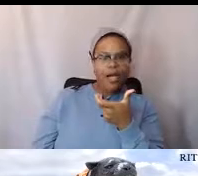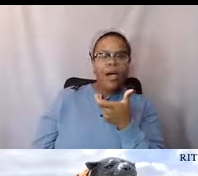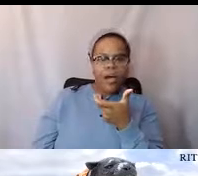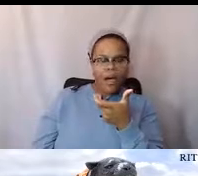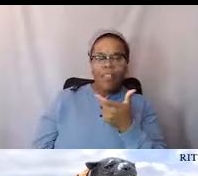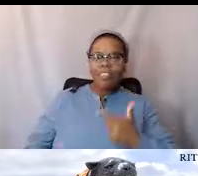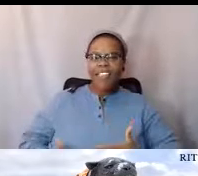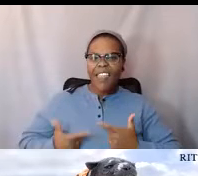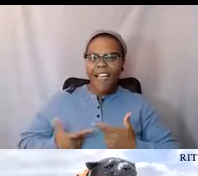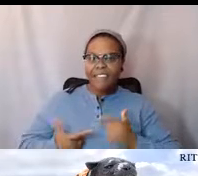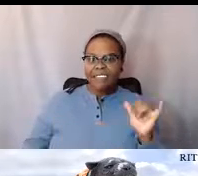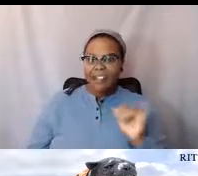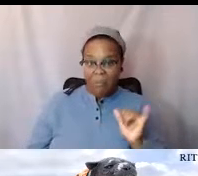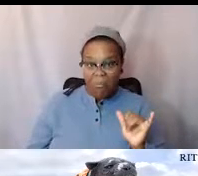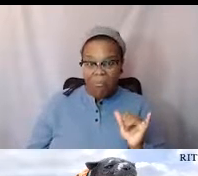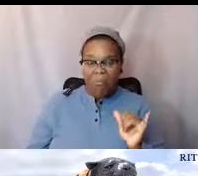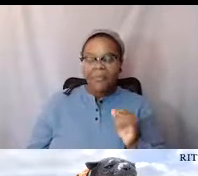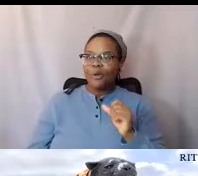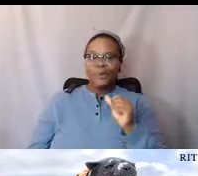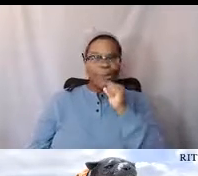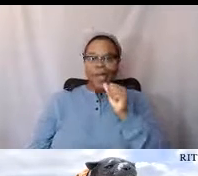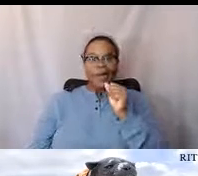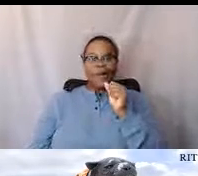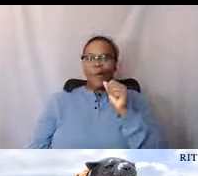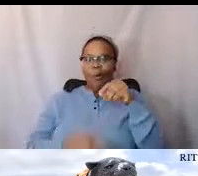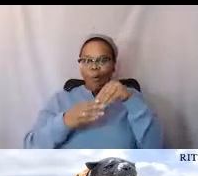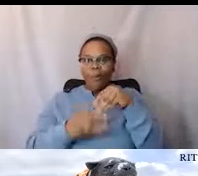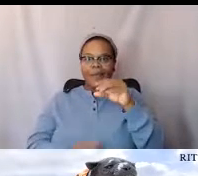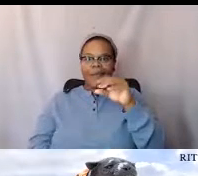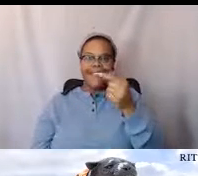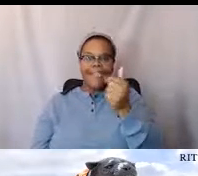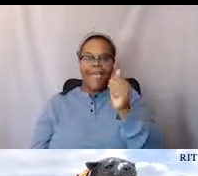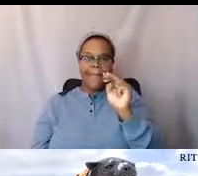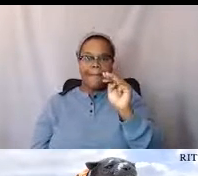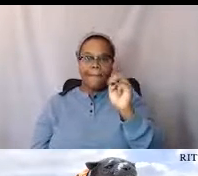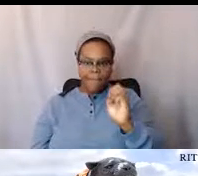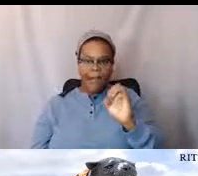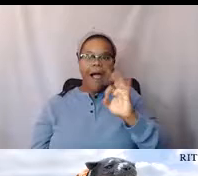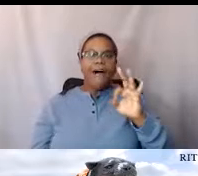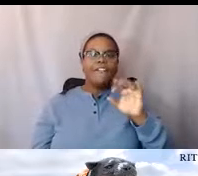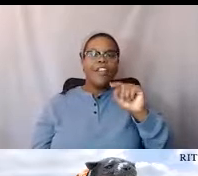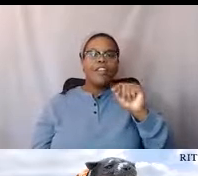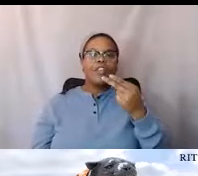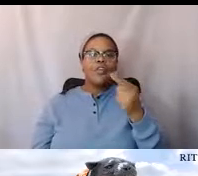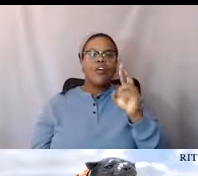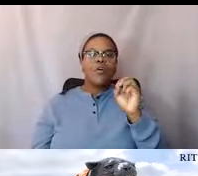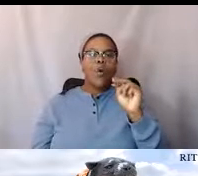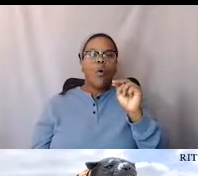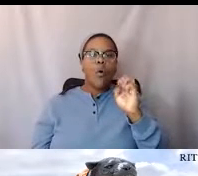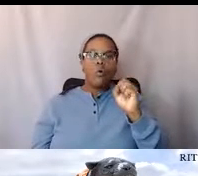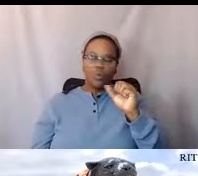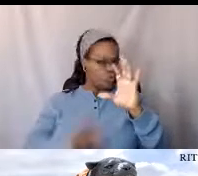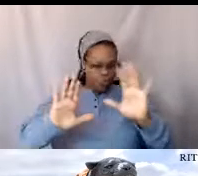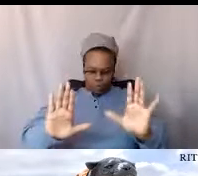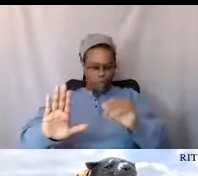here is like. Don't go too much by Game of Thrones. That's what I have to say about Dubrovnik. You know, everybody's